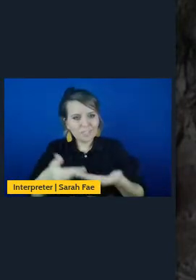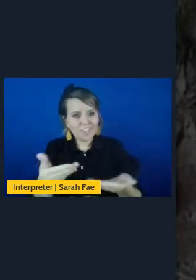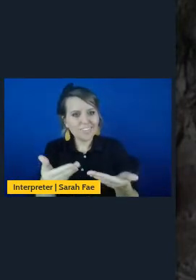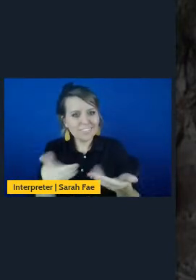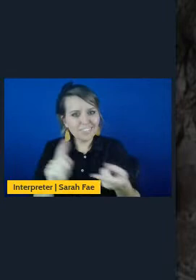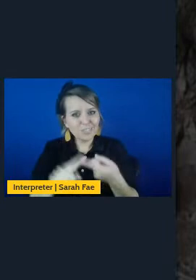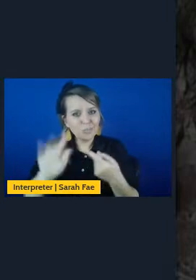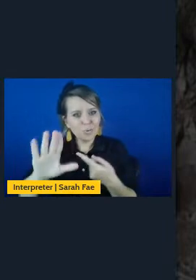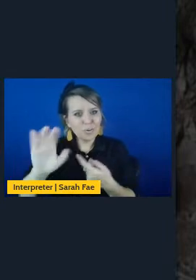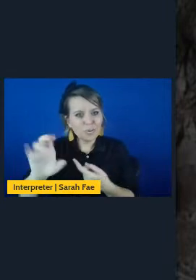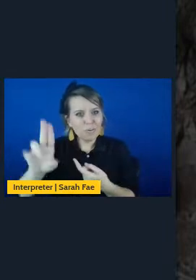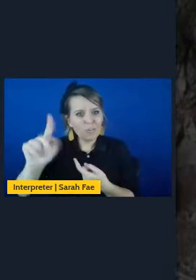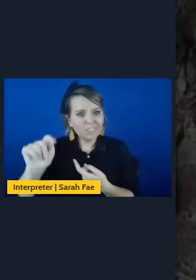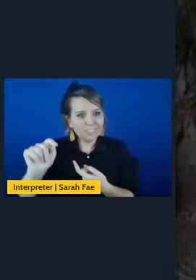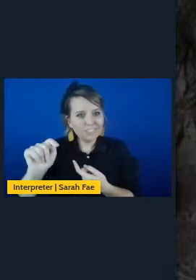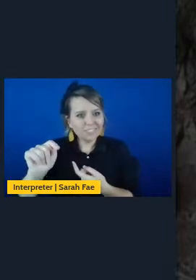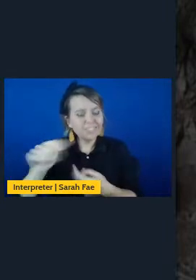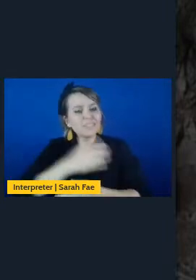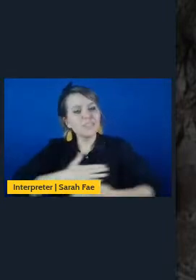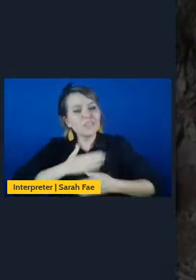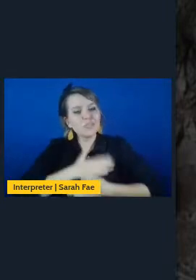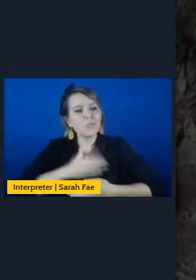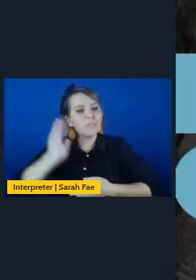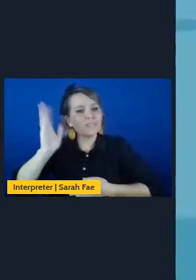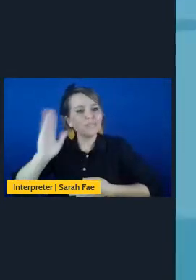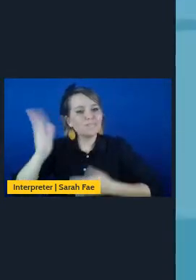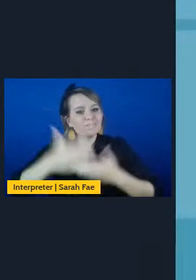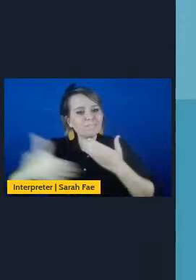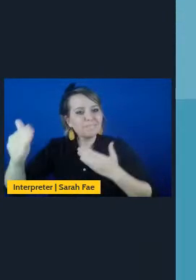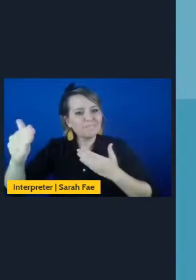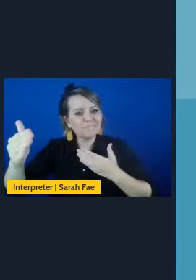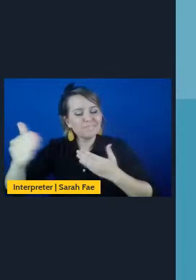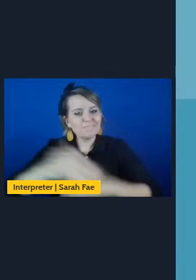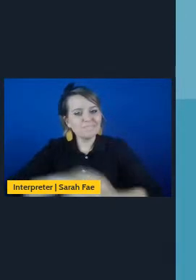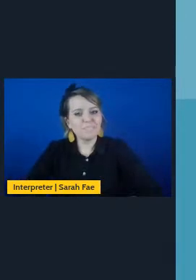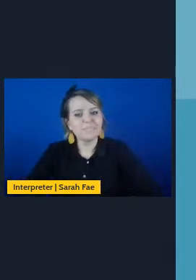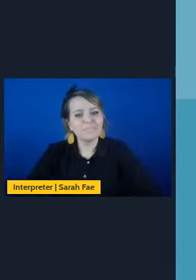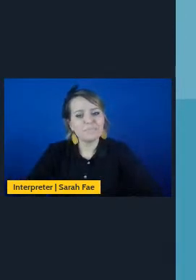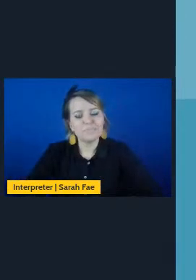your cult. Enjoy the rest of the talks today.